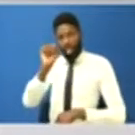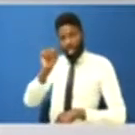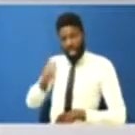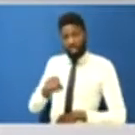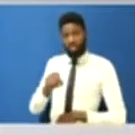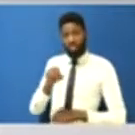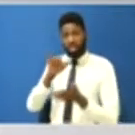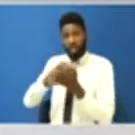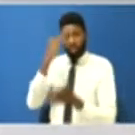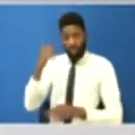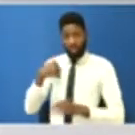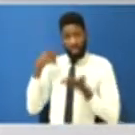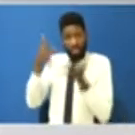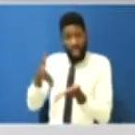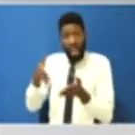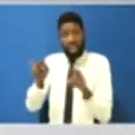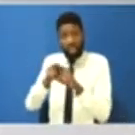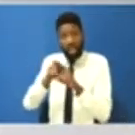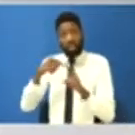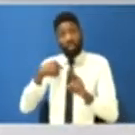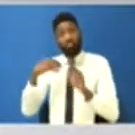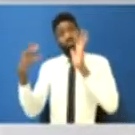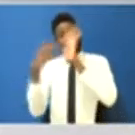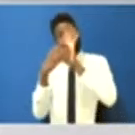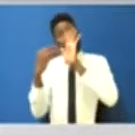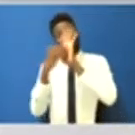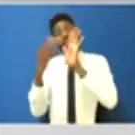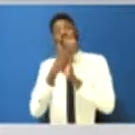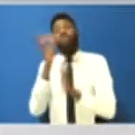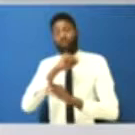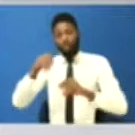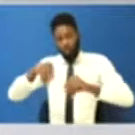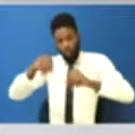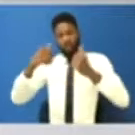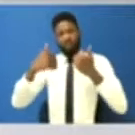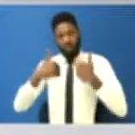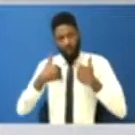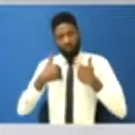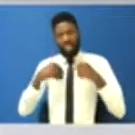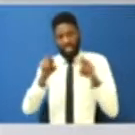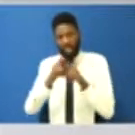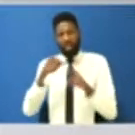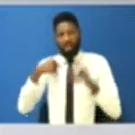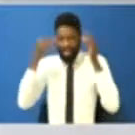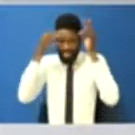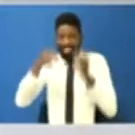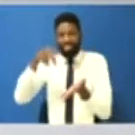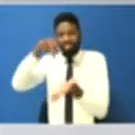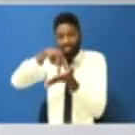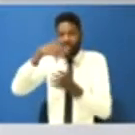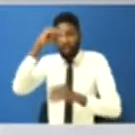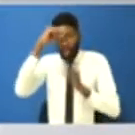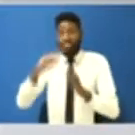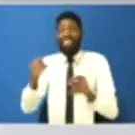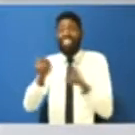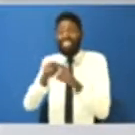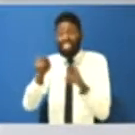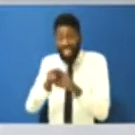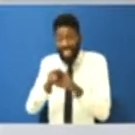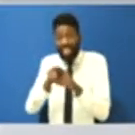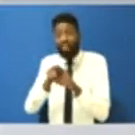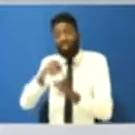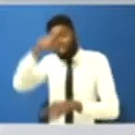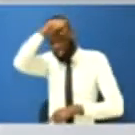gazetted i do have all the qualifications required to run for governor of nairobi and on top of a degree beyond just the academic